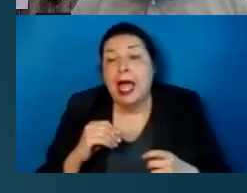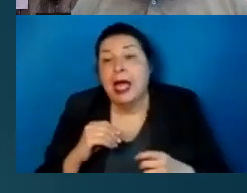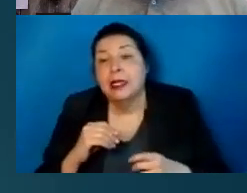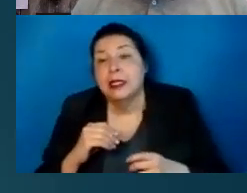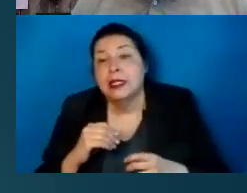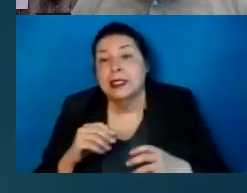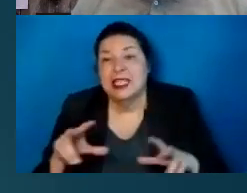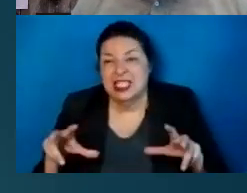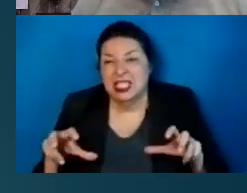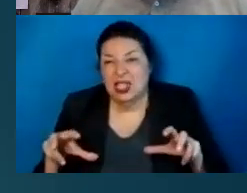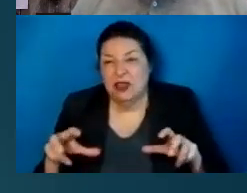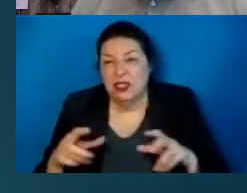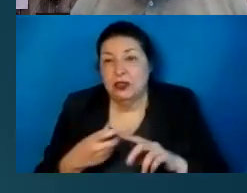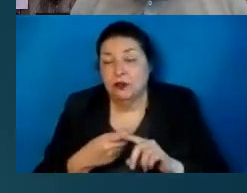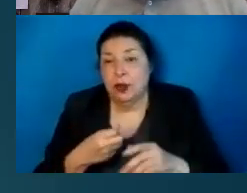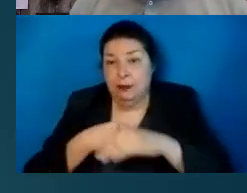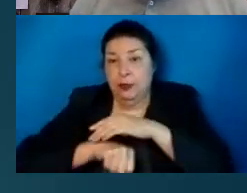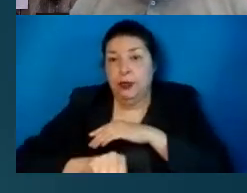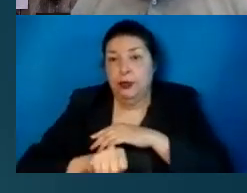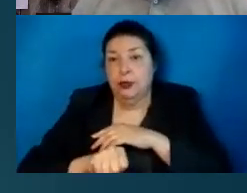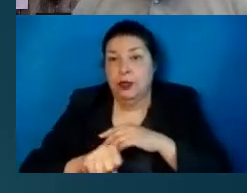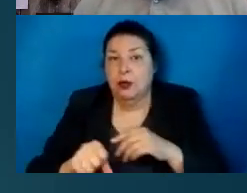fact, they're sinful from conception.